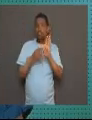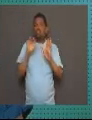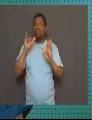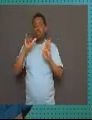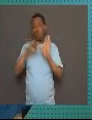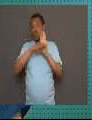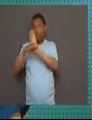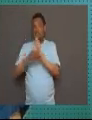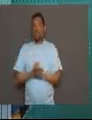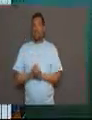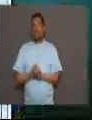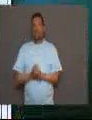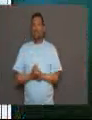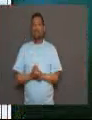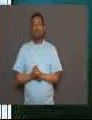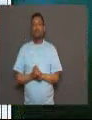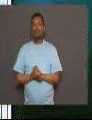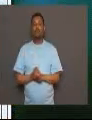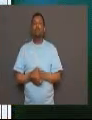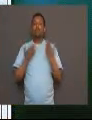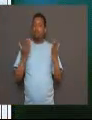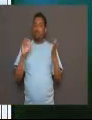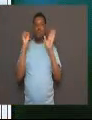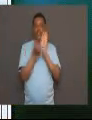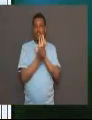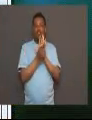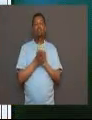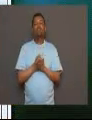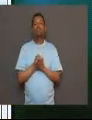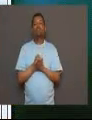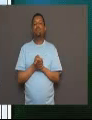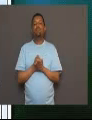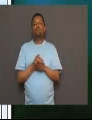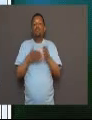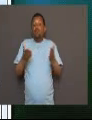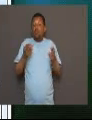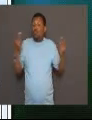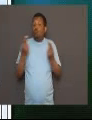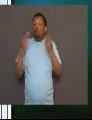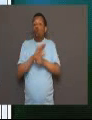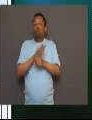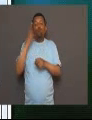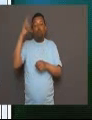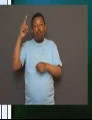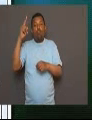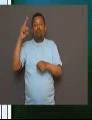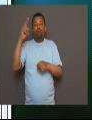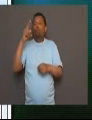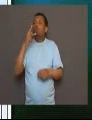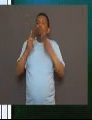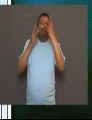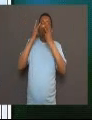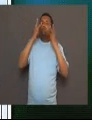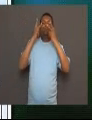symbols represent. For example, it would be useful for a